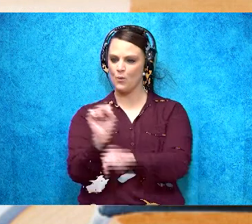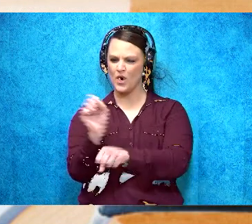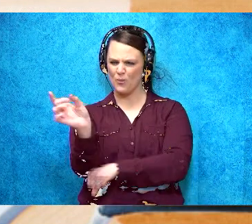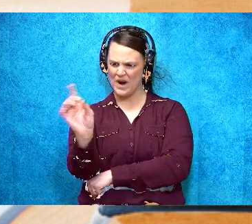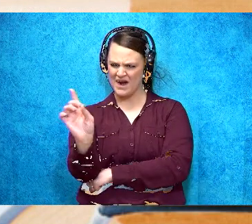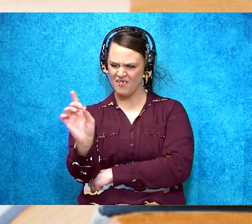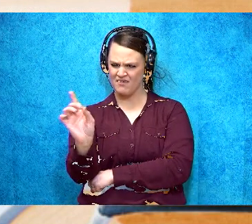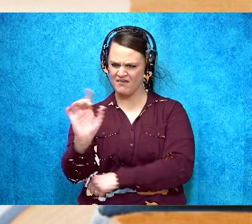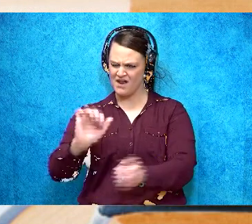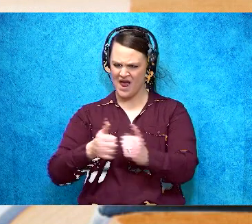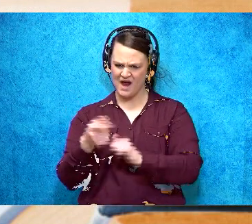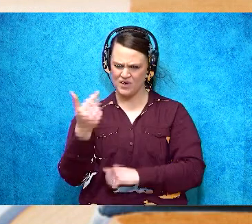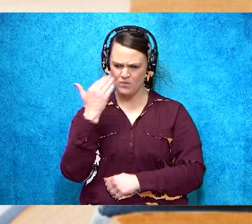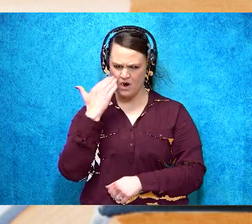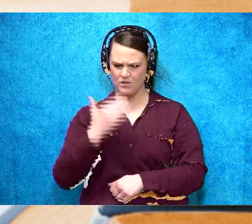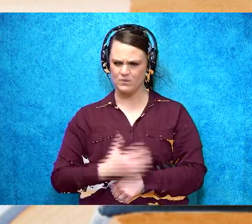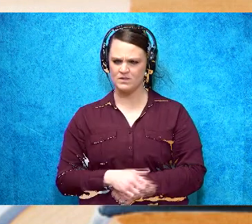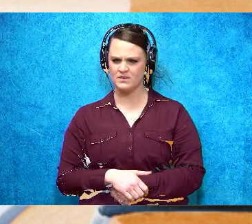how do you know this?